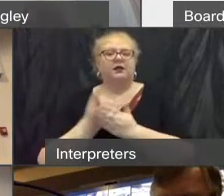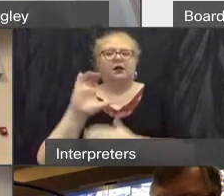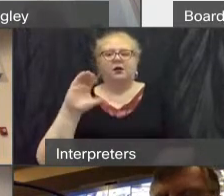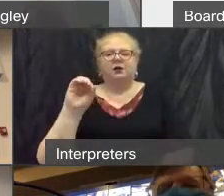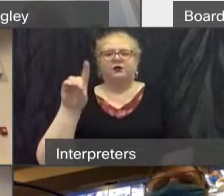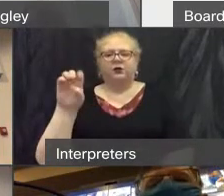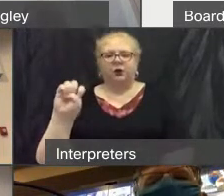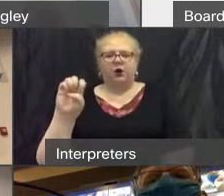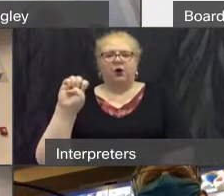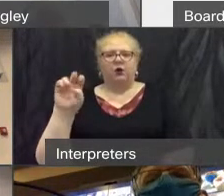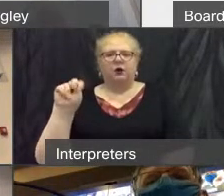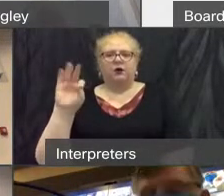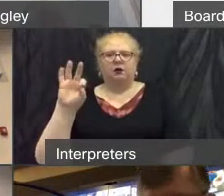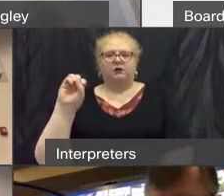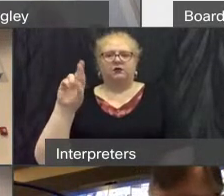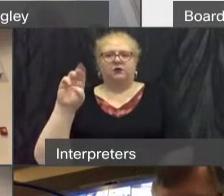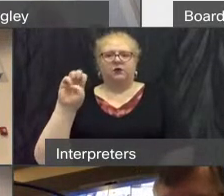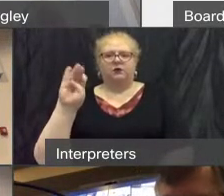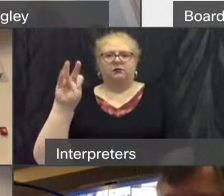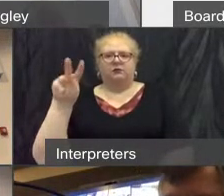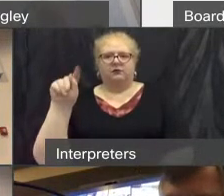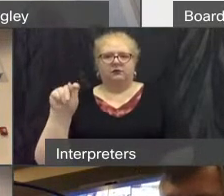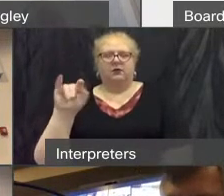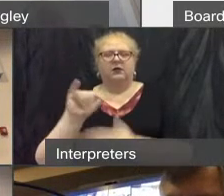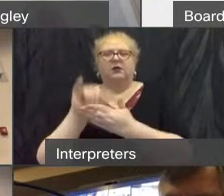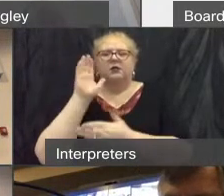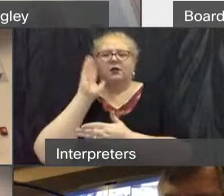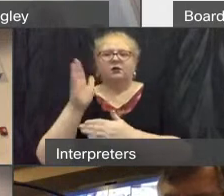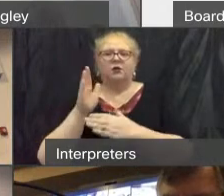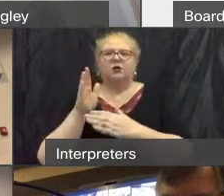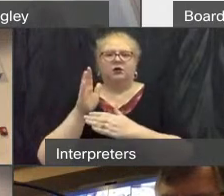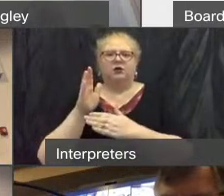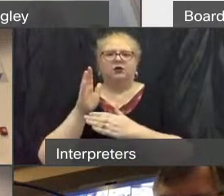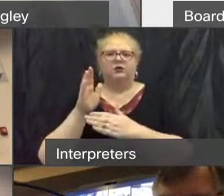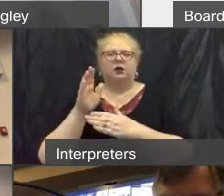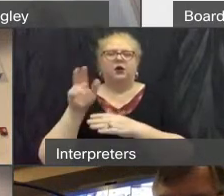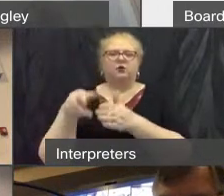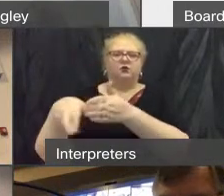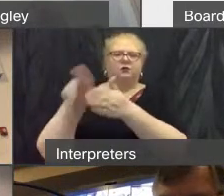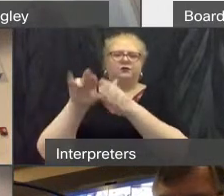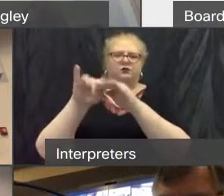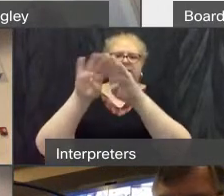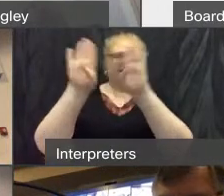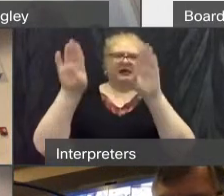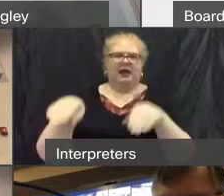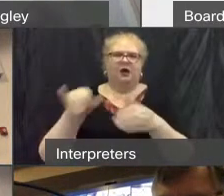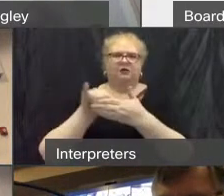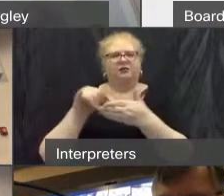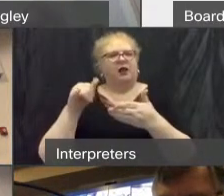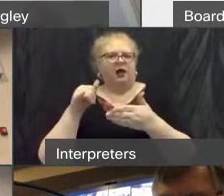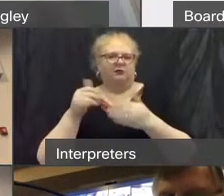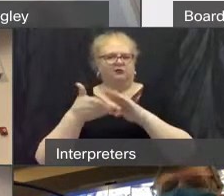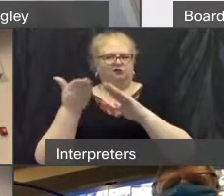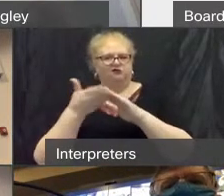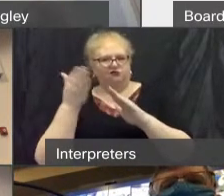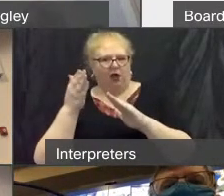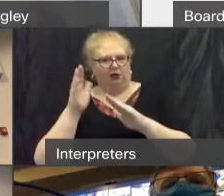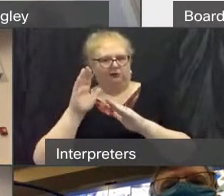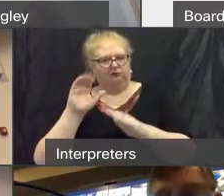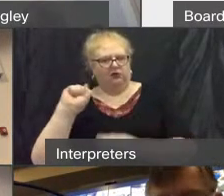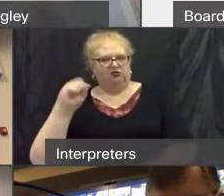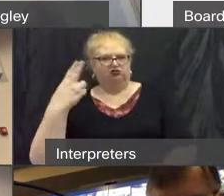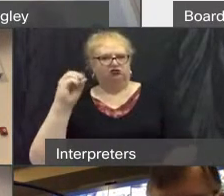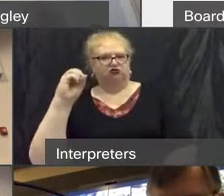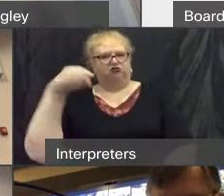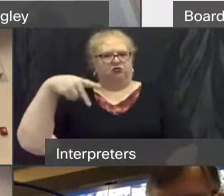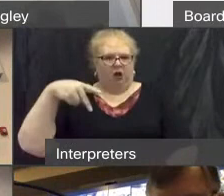enforcement review a house that was running a mechanic shop out of the backyard. And I've seen